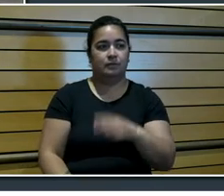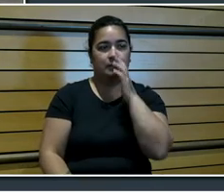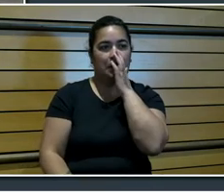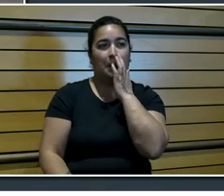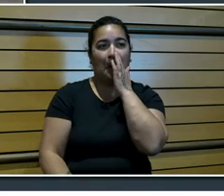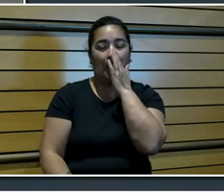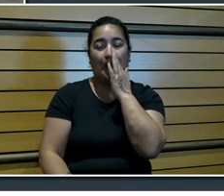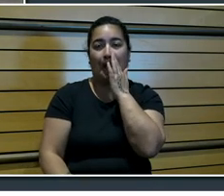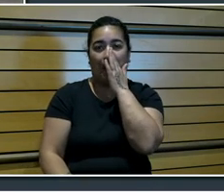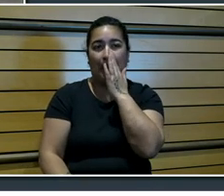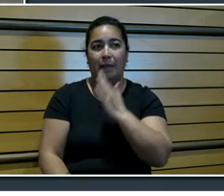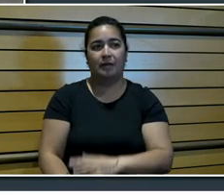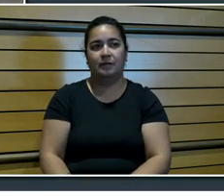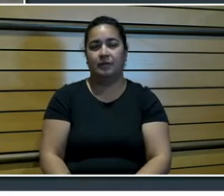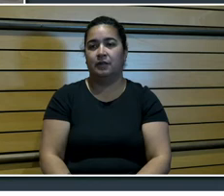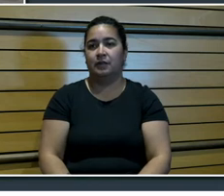Councillor Bowe. Kia ora,